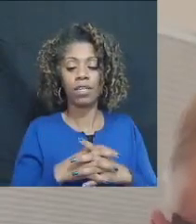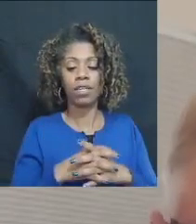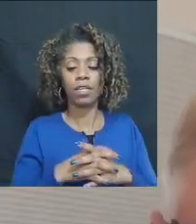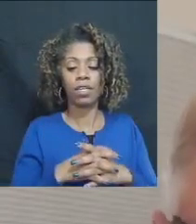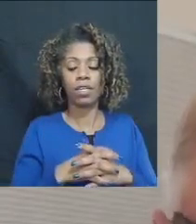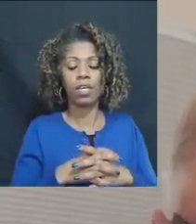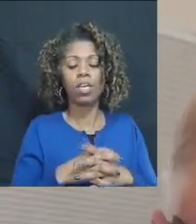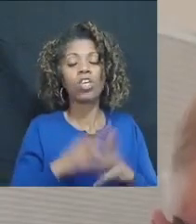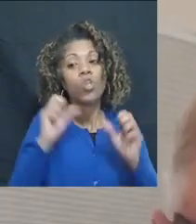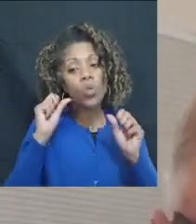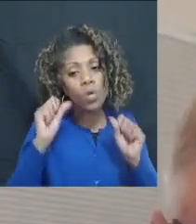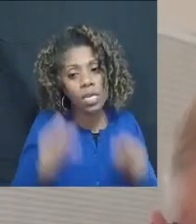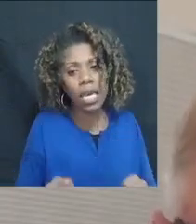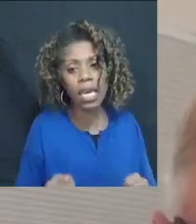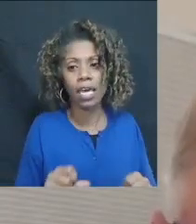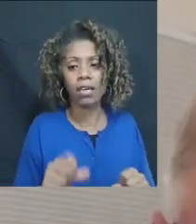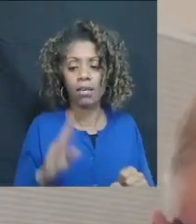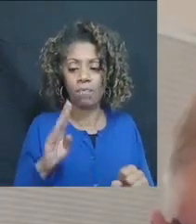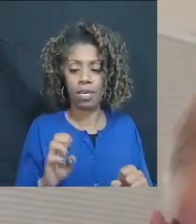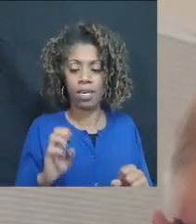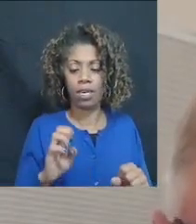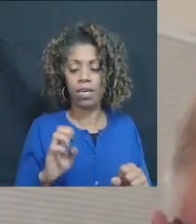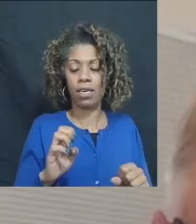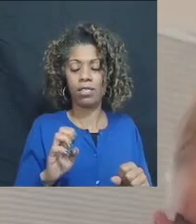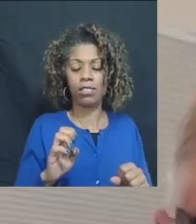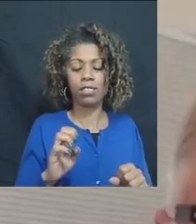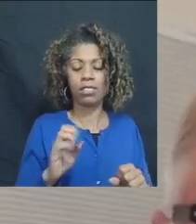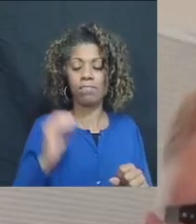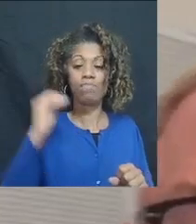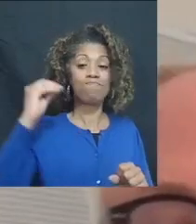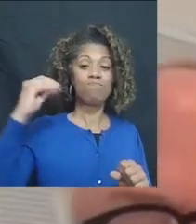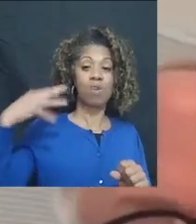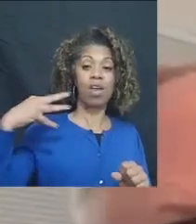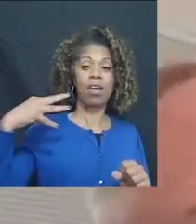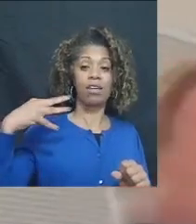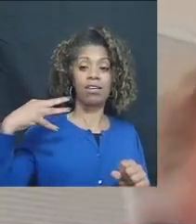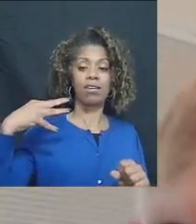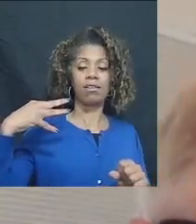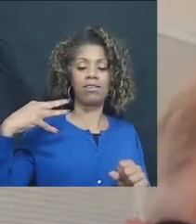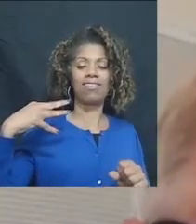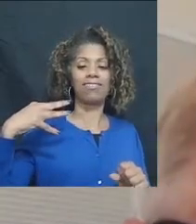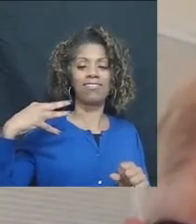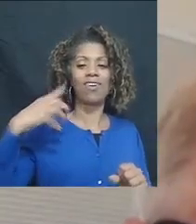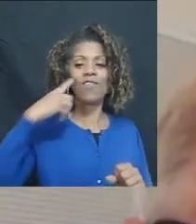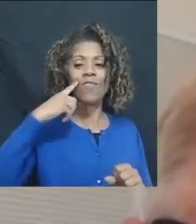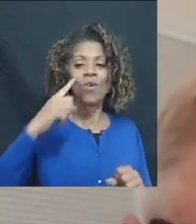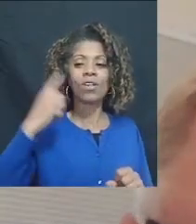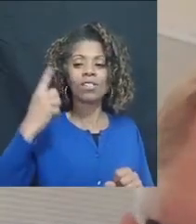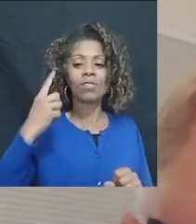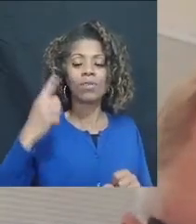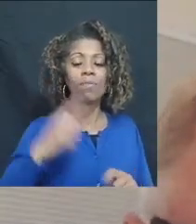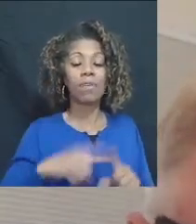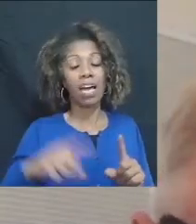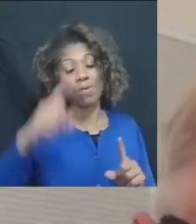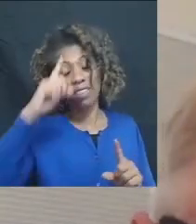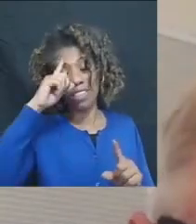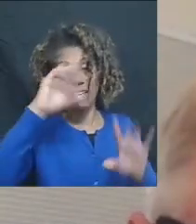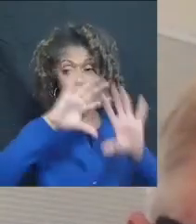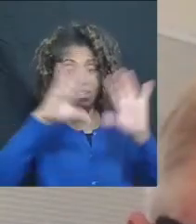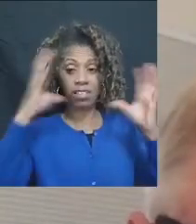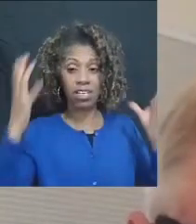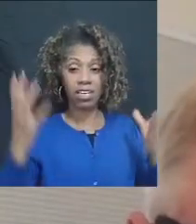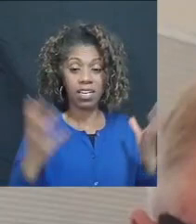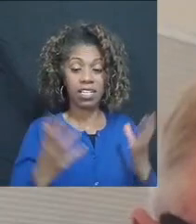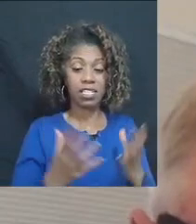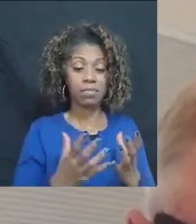if mm-hmm. they approach their work strategically. And I would think in the context of these big issues like climate